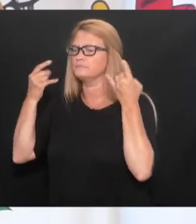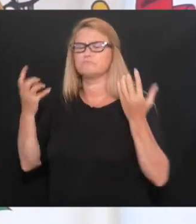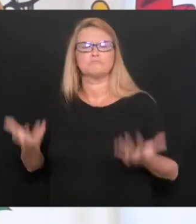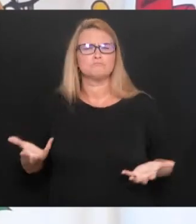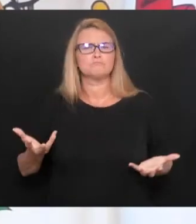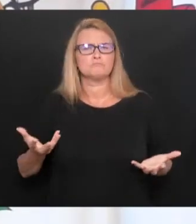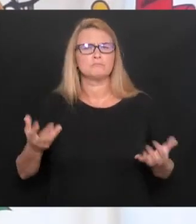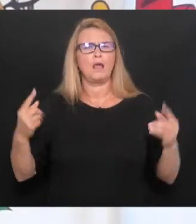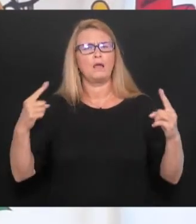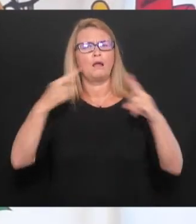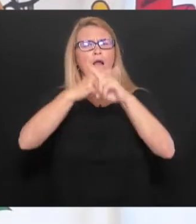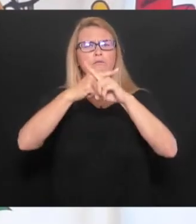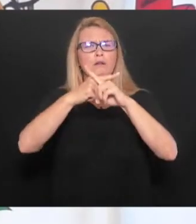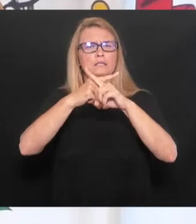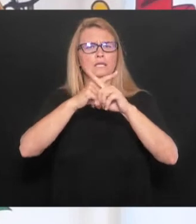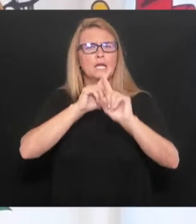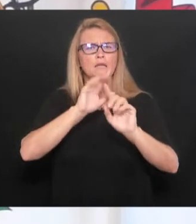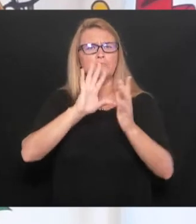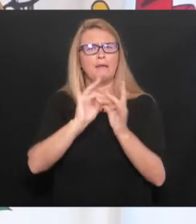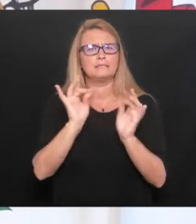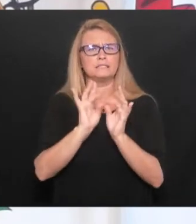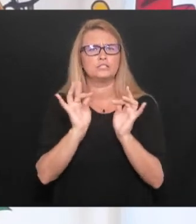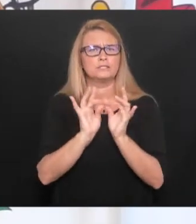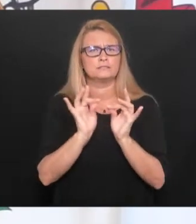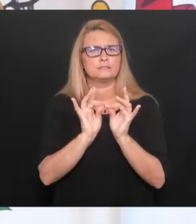we've seen all these discrepancies.